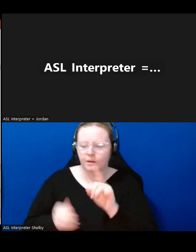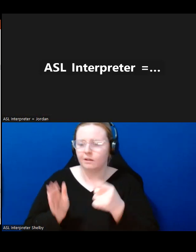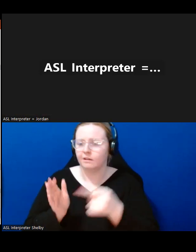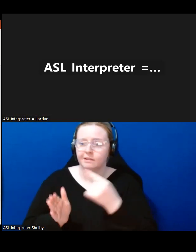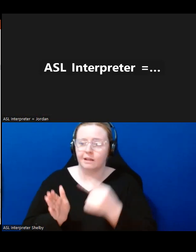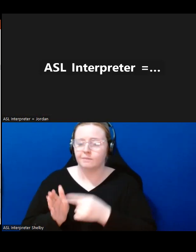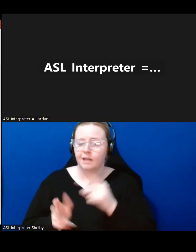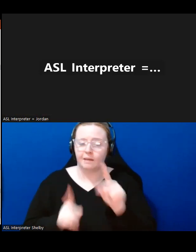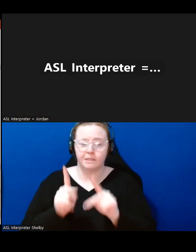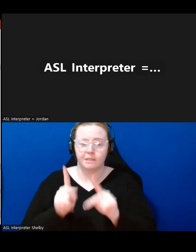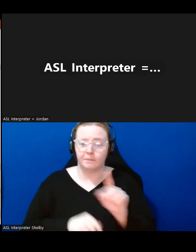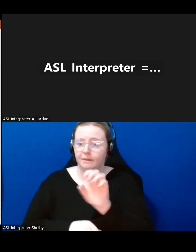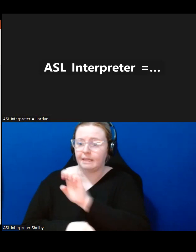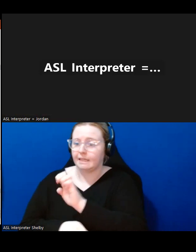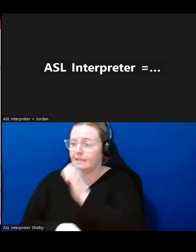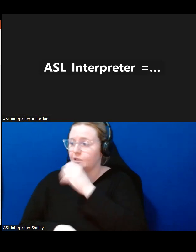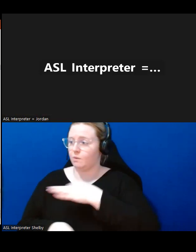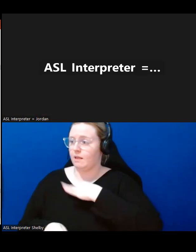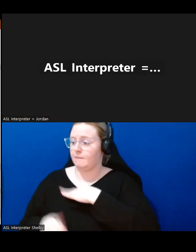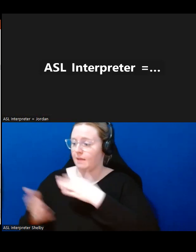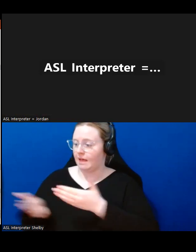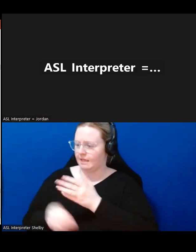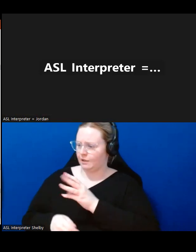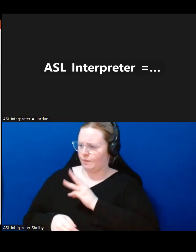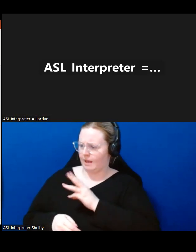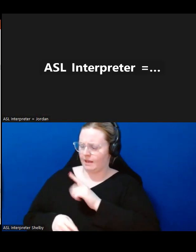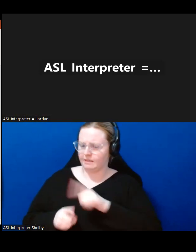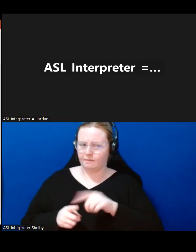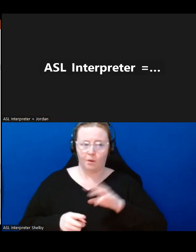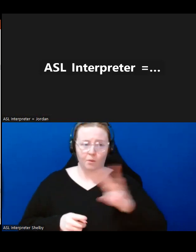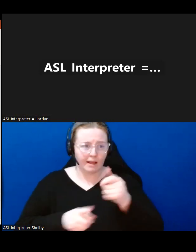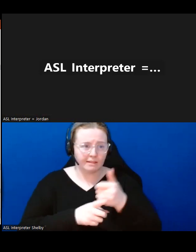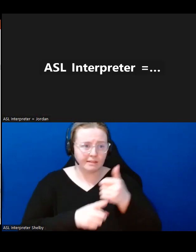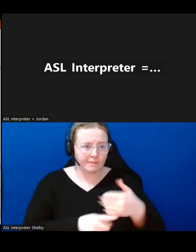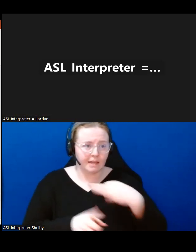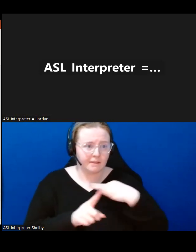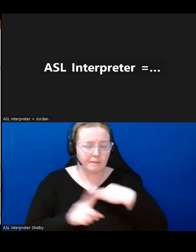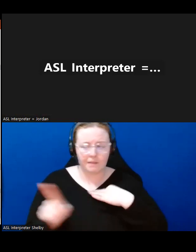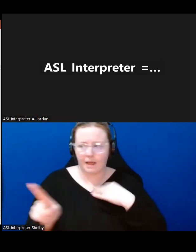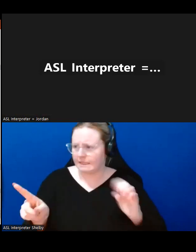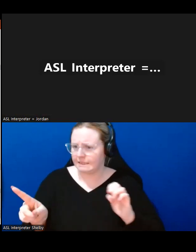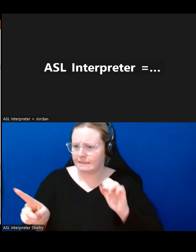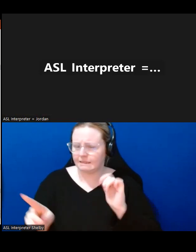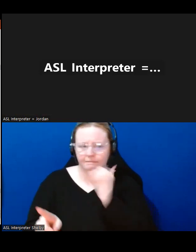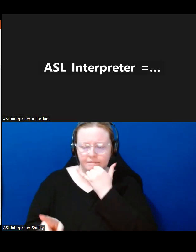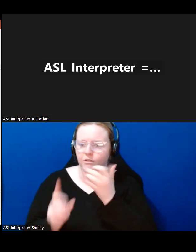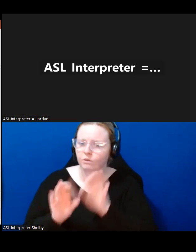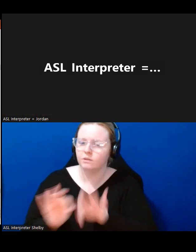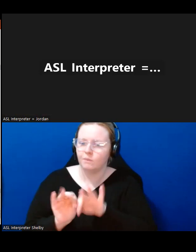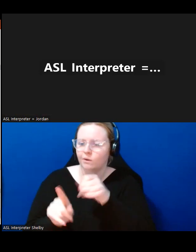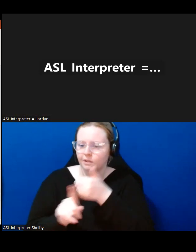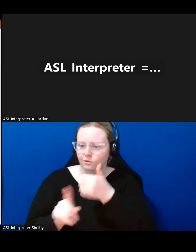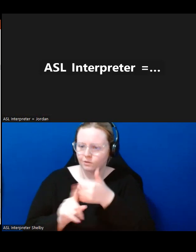for Eastern, and Eastern ends up with applications for me or membership forms. So it is important to kind